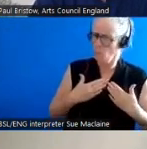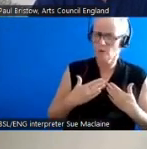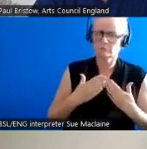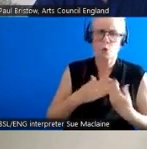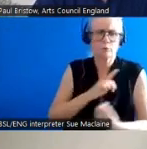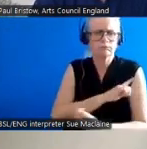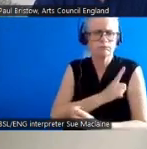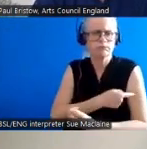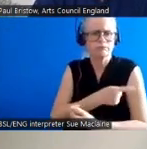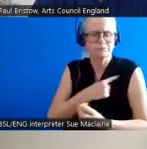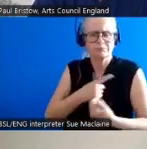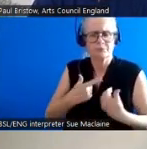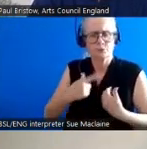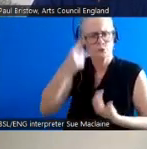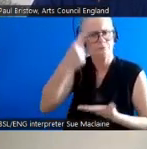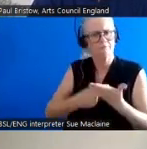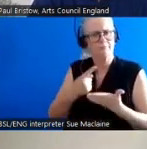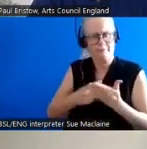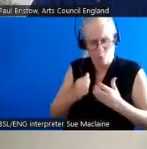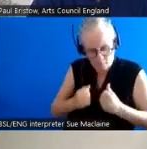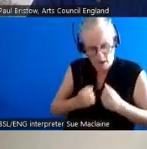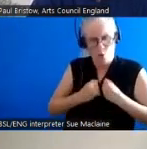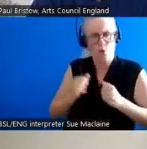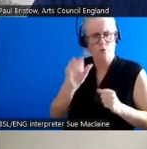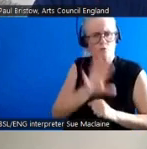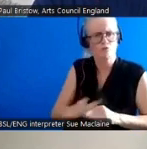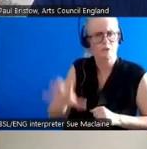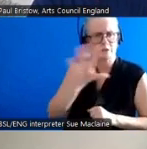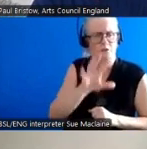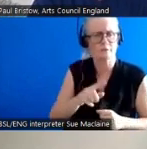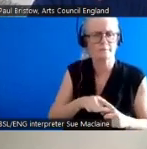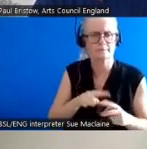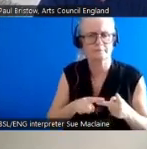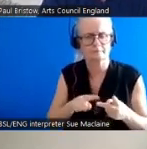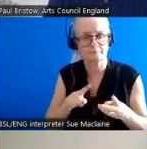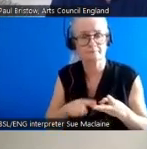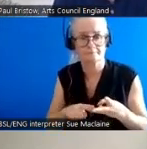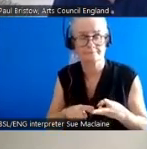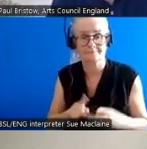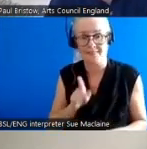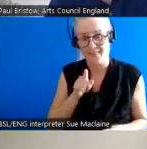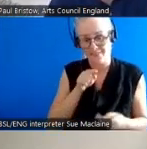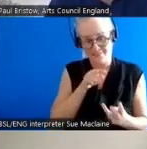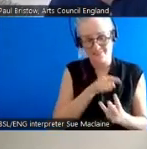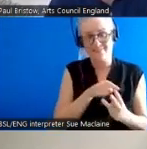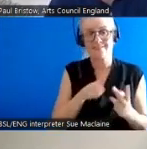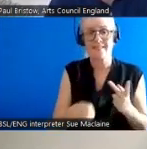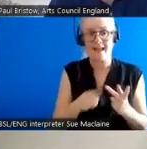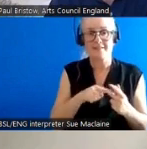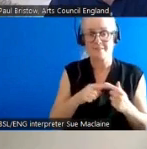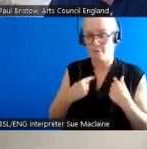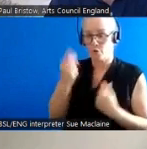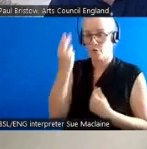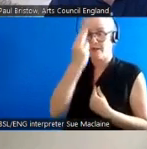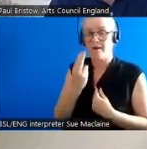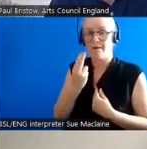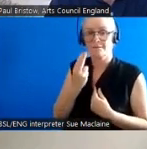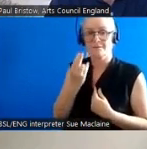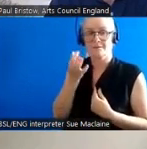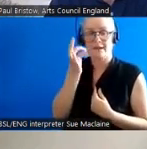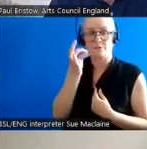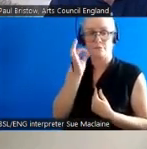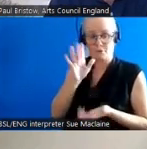decisions that matter for their locations. And this is another dynamic of change which we will all be managing as we move forward into the future.